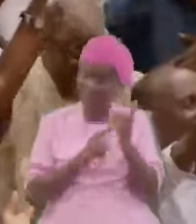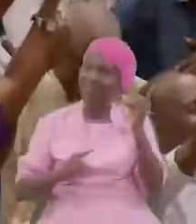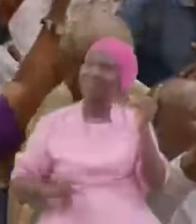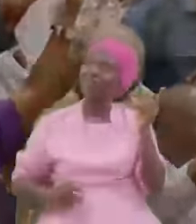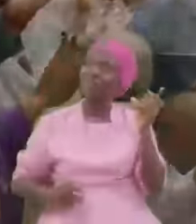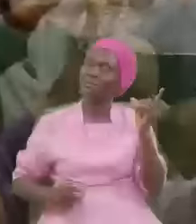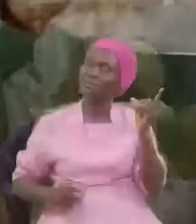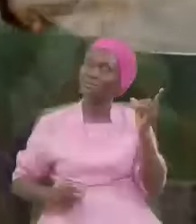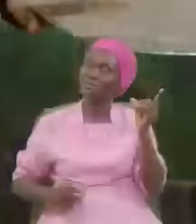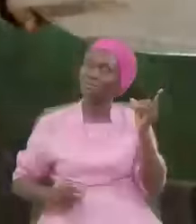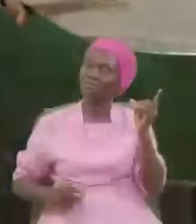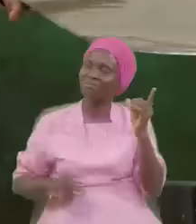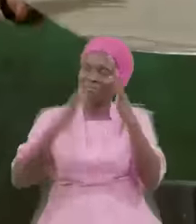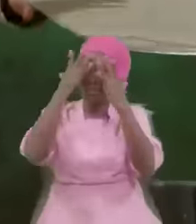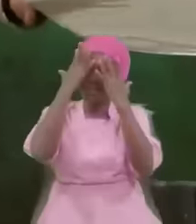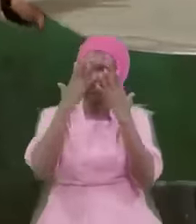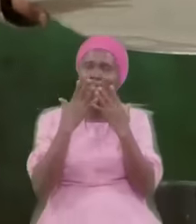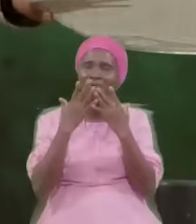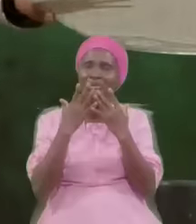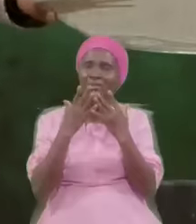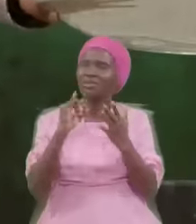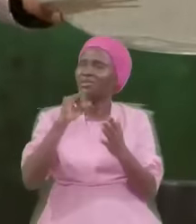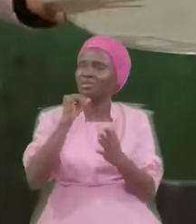Lord, sorrow is not of you.